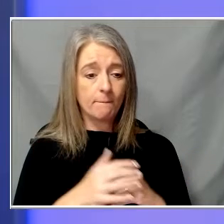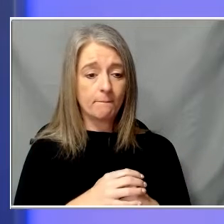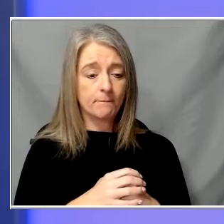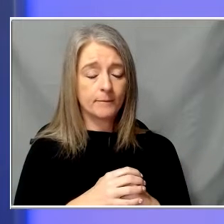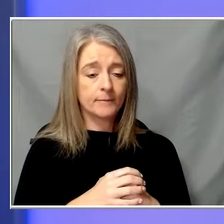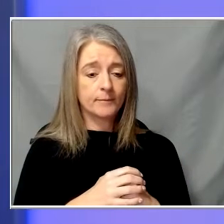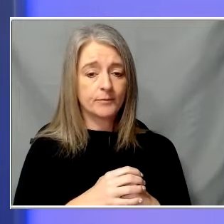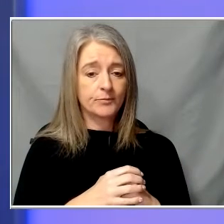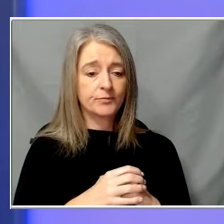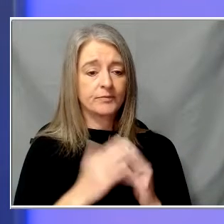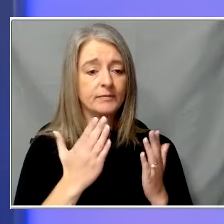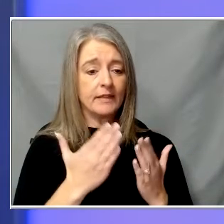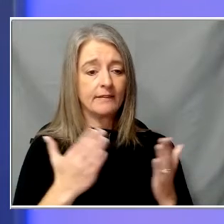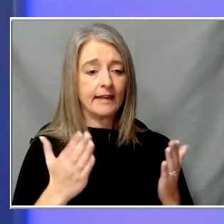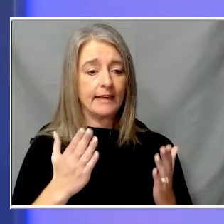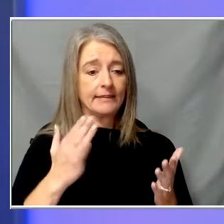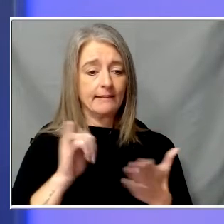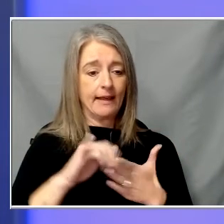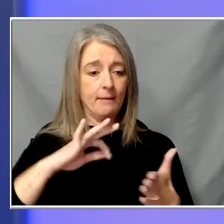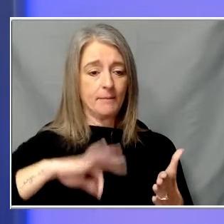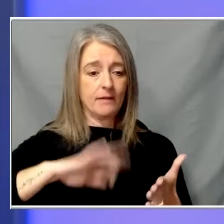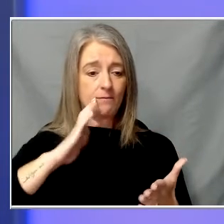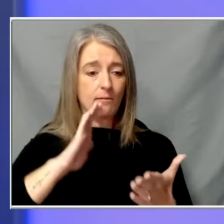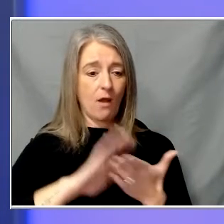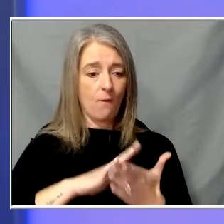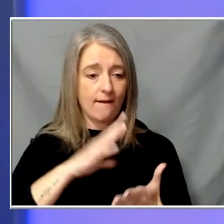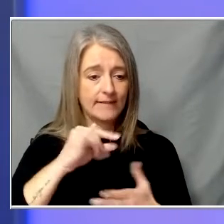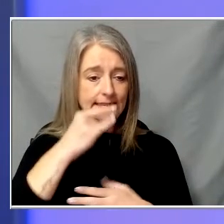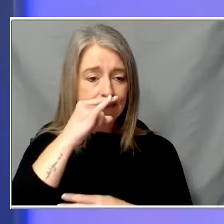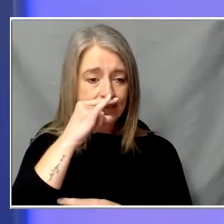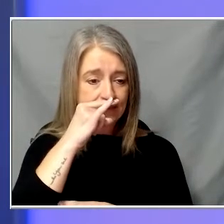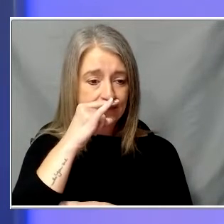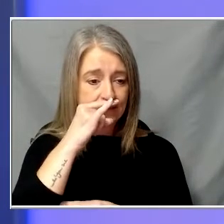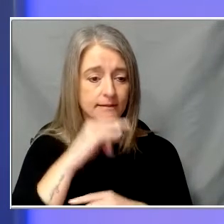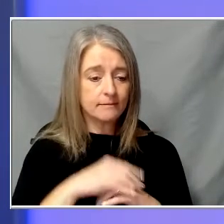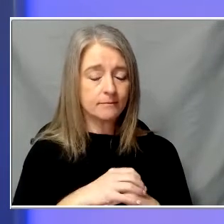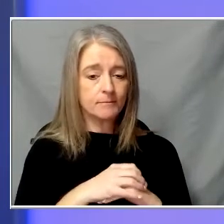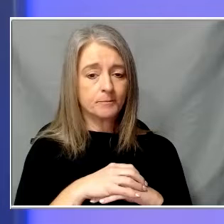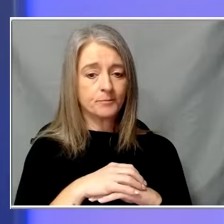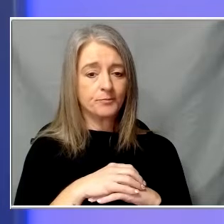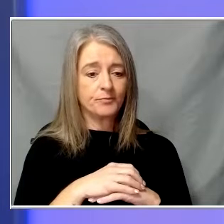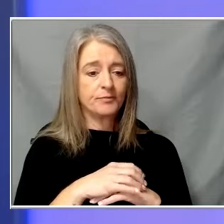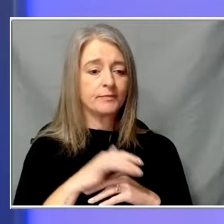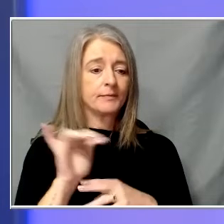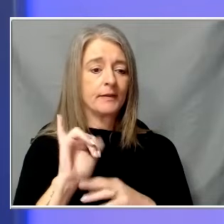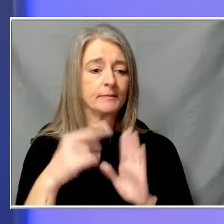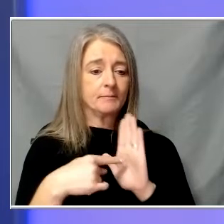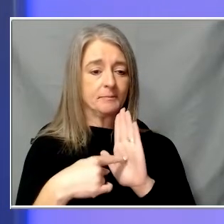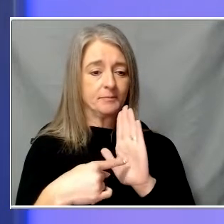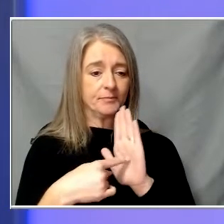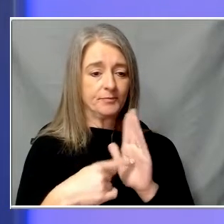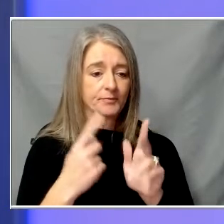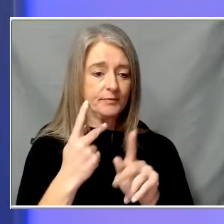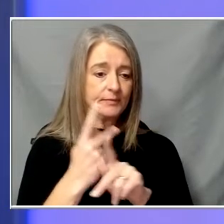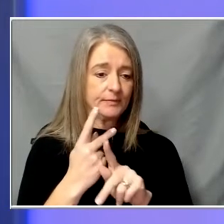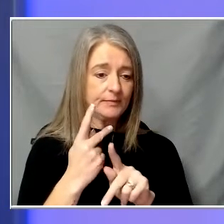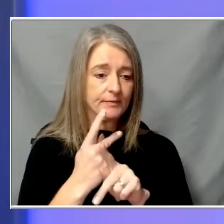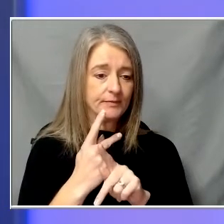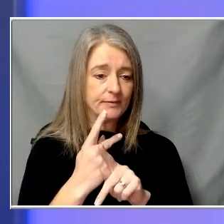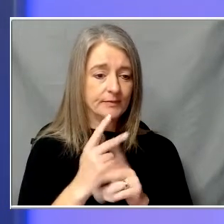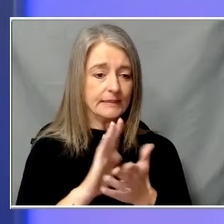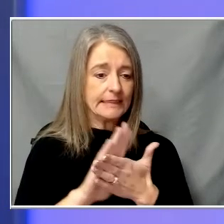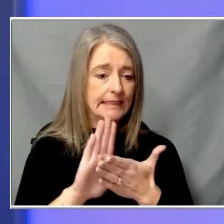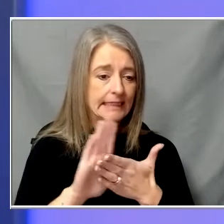were things that benefited my wife and kids. So things like taking care of cleaning